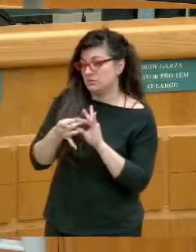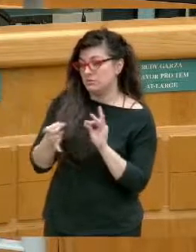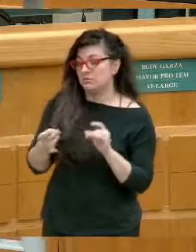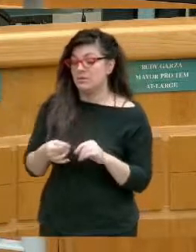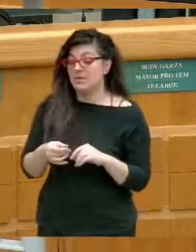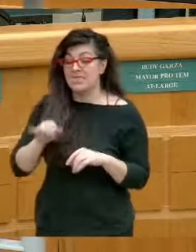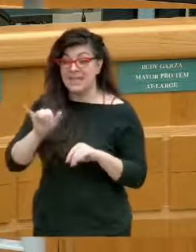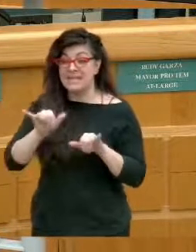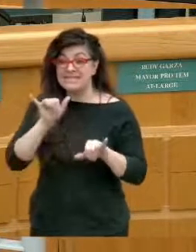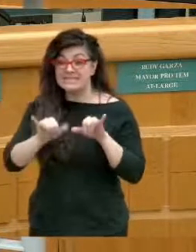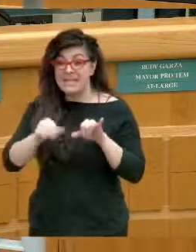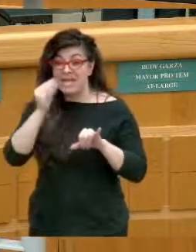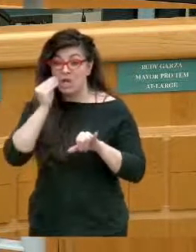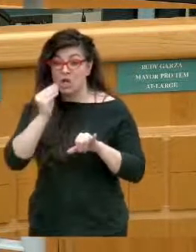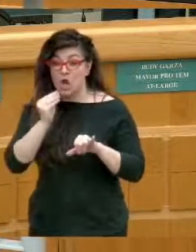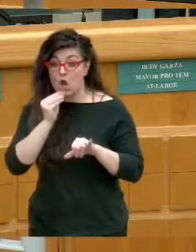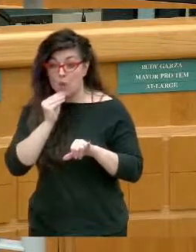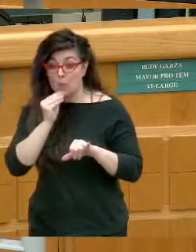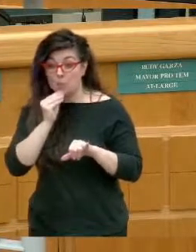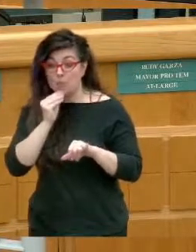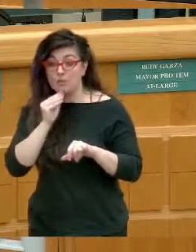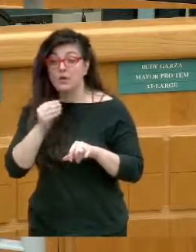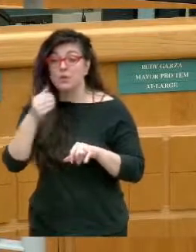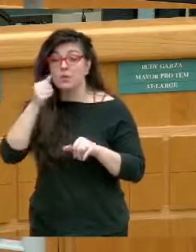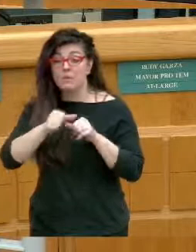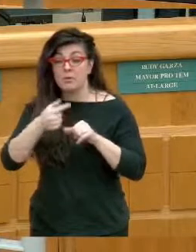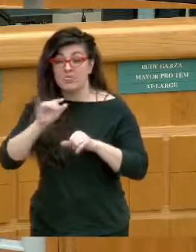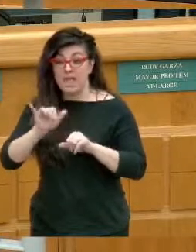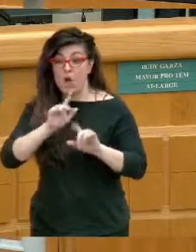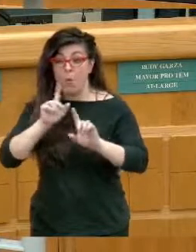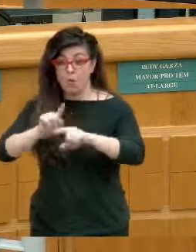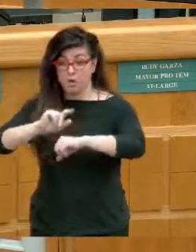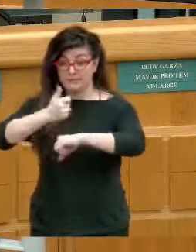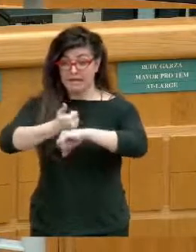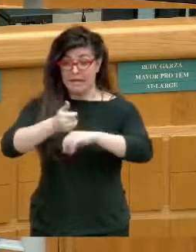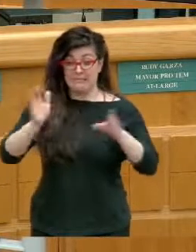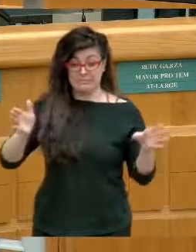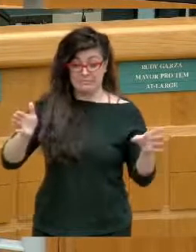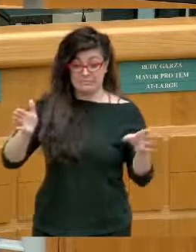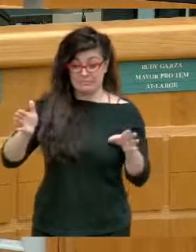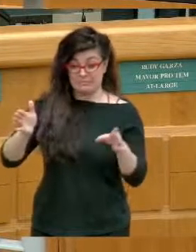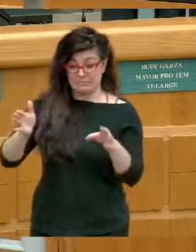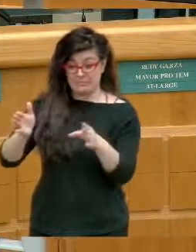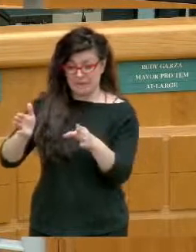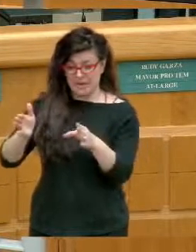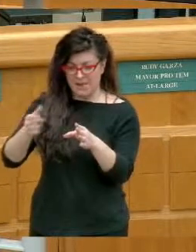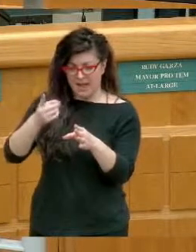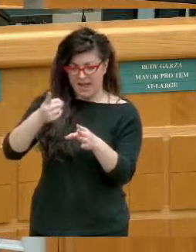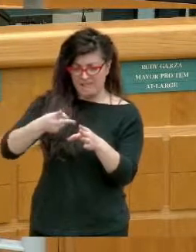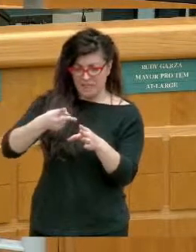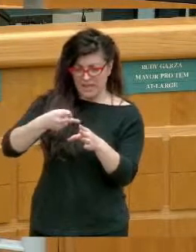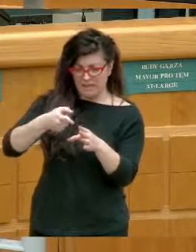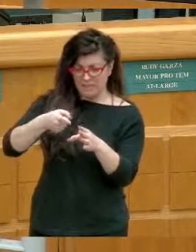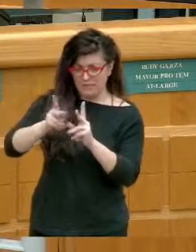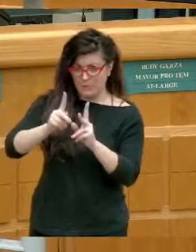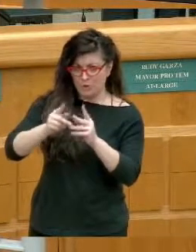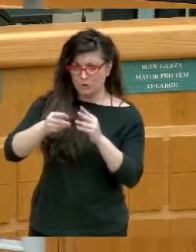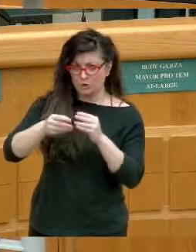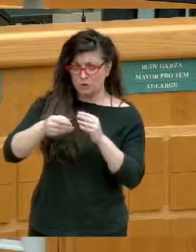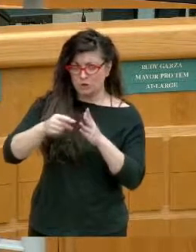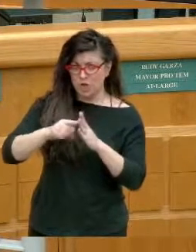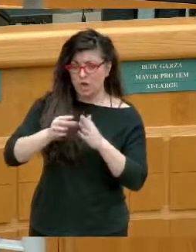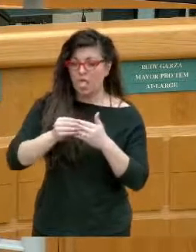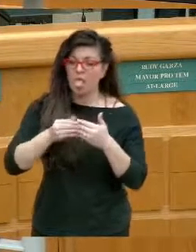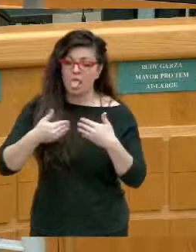stay-at-home, our encounter index started increasing. And that's just from us getting cabin fever and having a hard time staying cooped